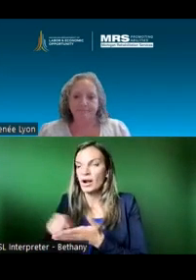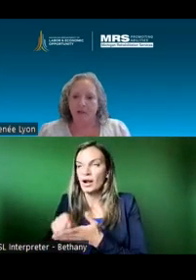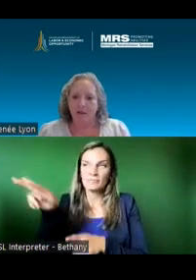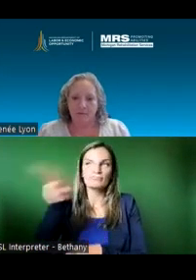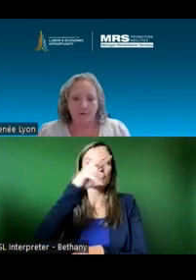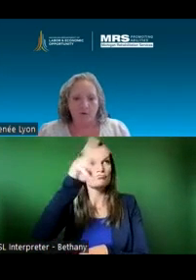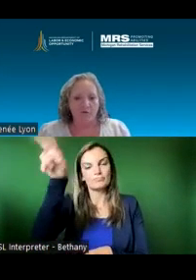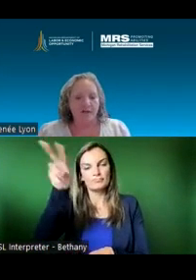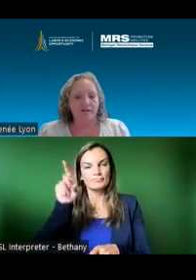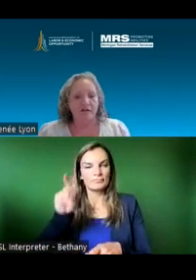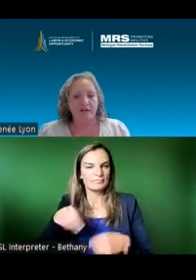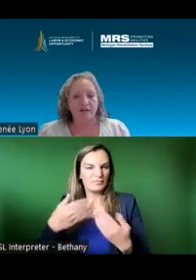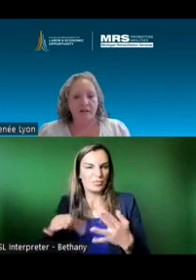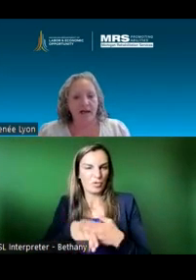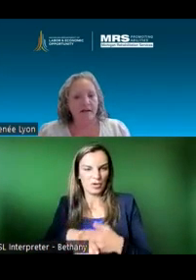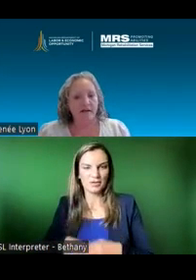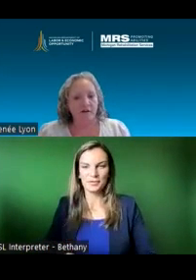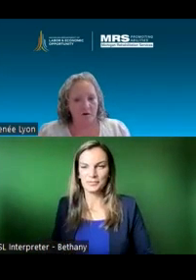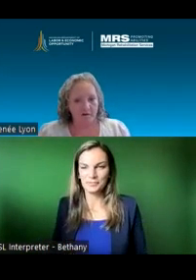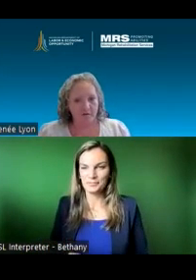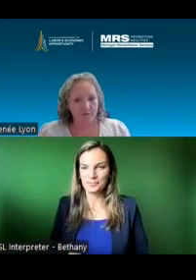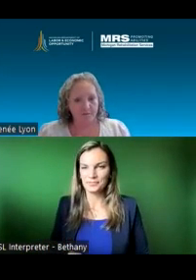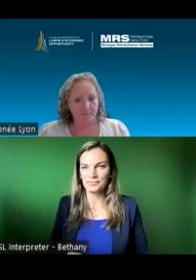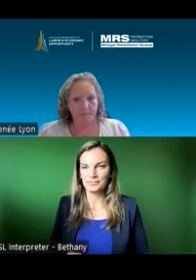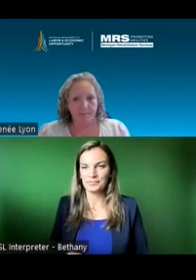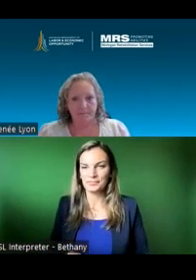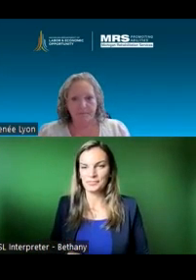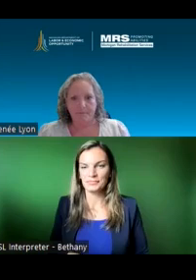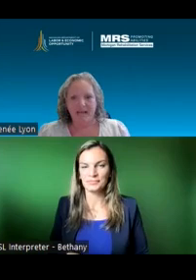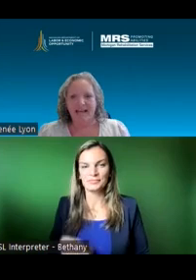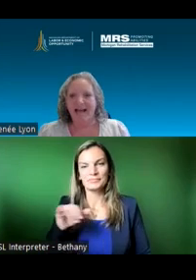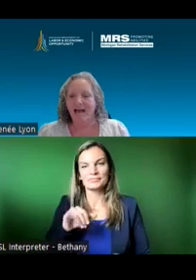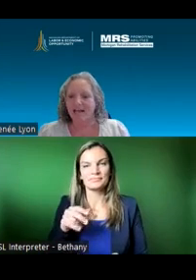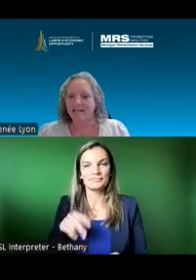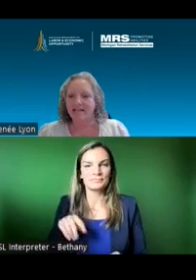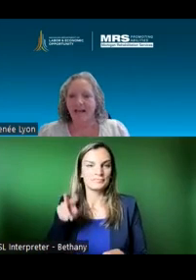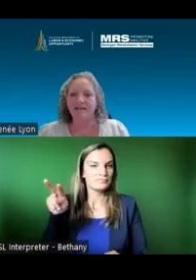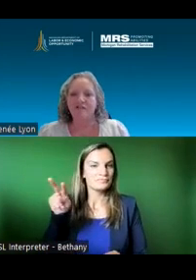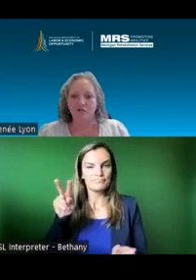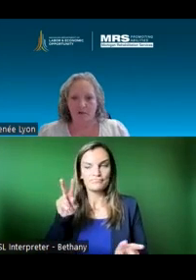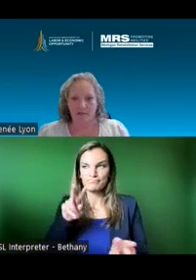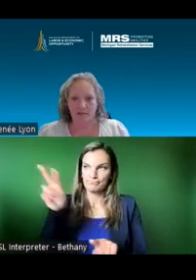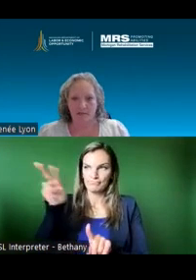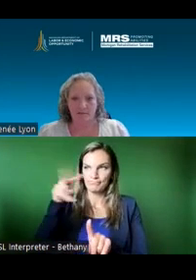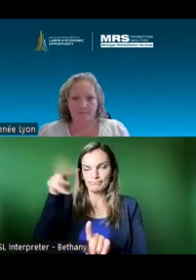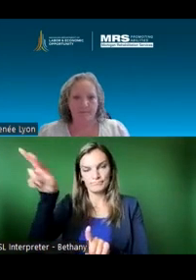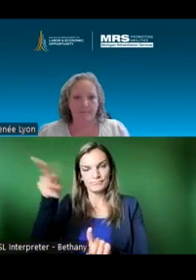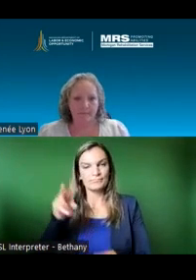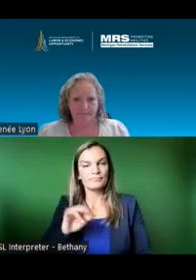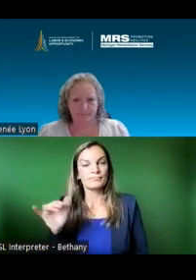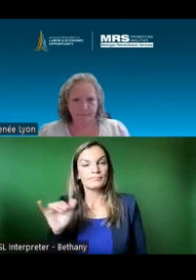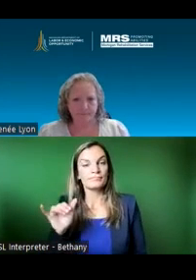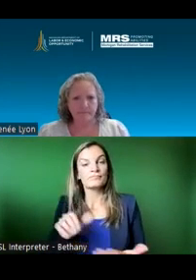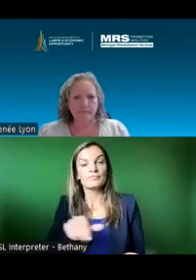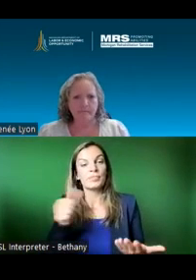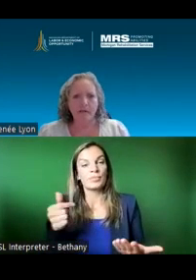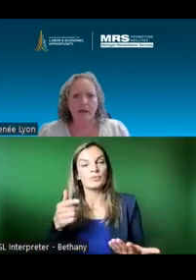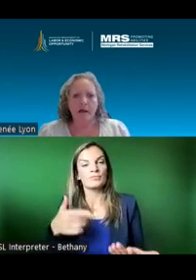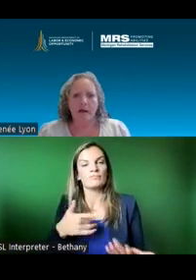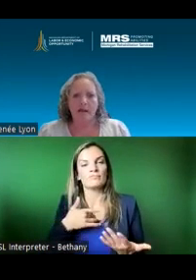Don't forget to look at the clock across the room. Contact stresses.